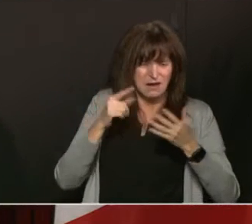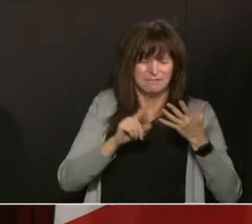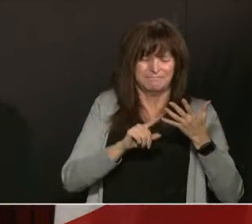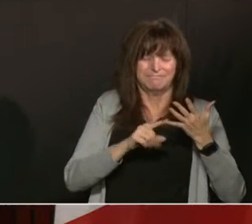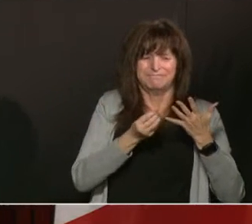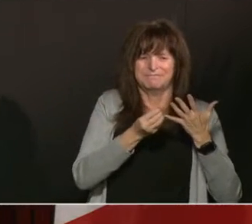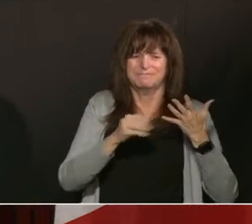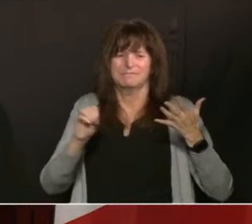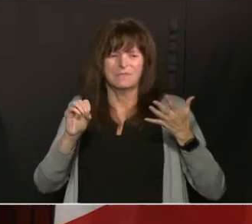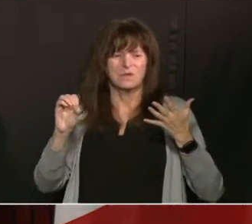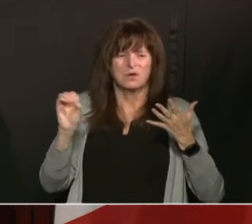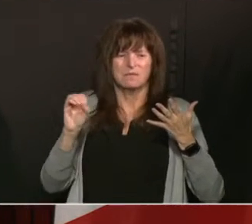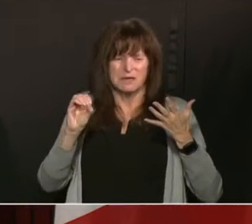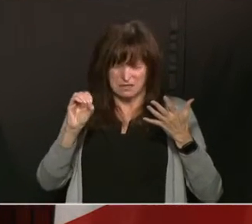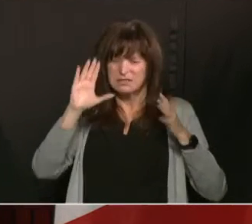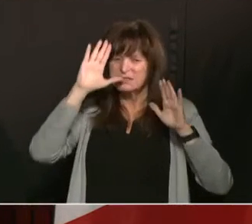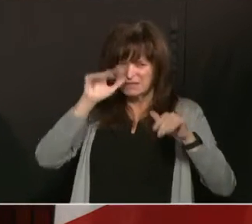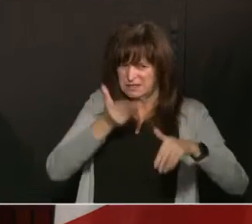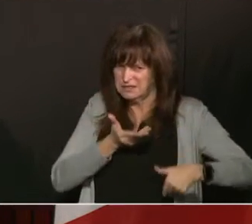our intensive care unit.